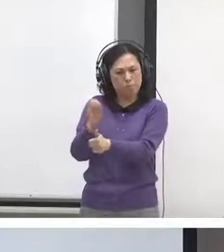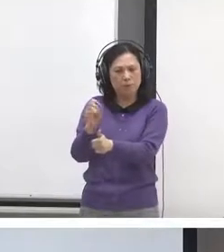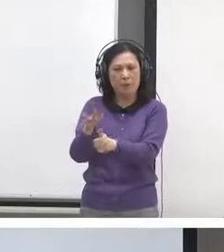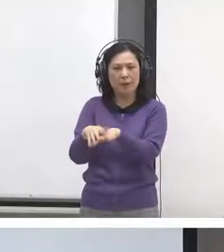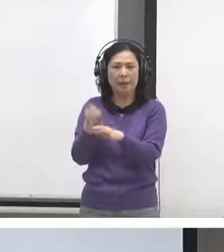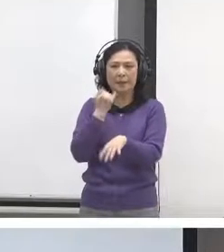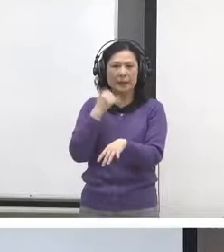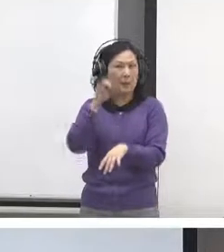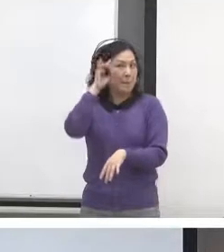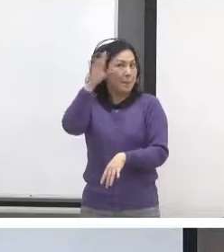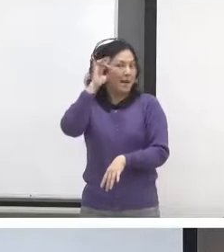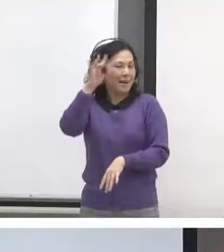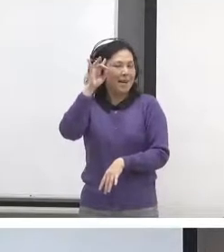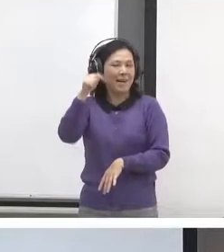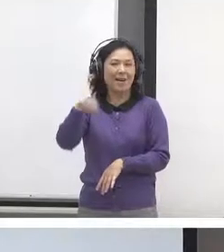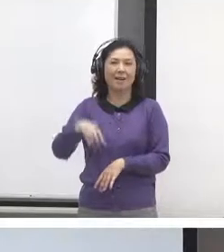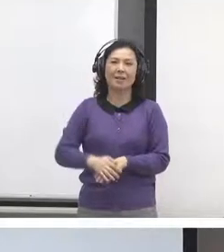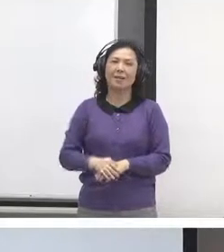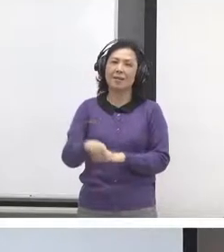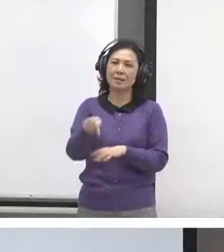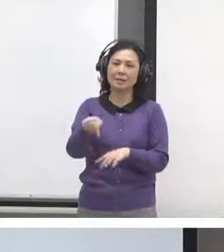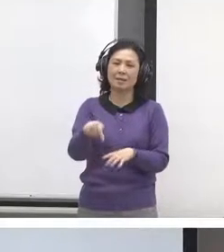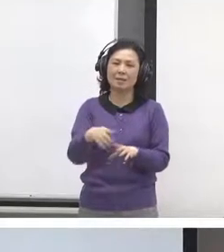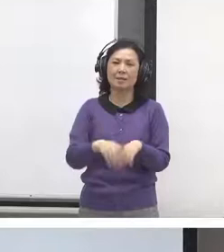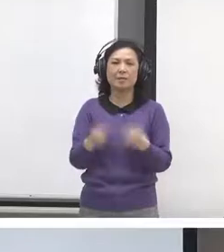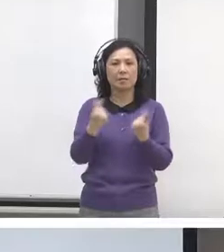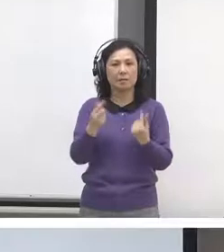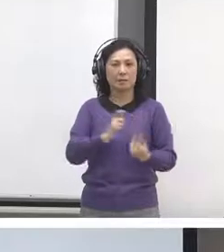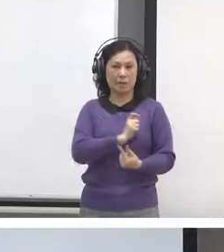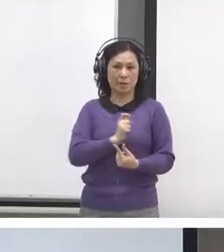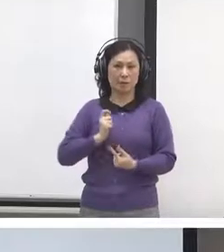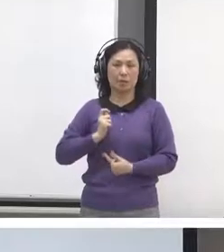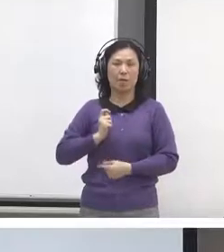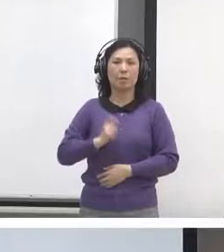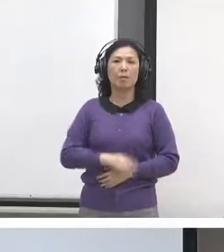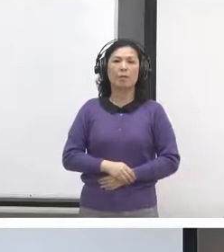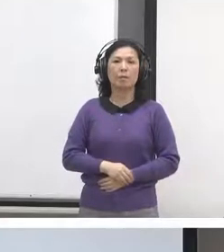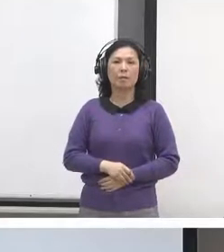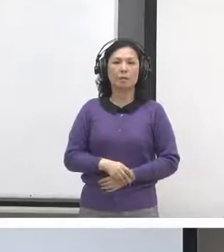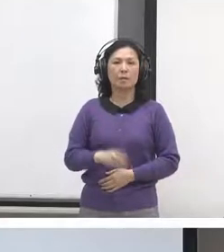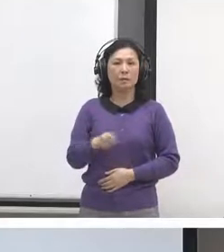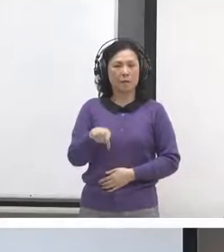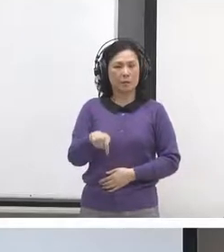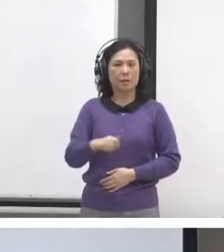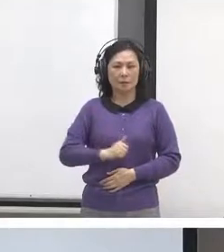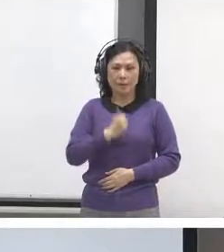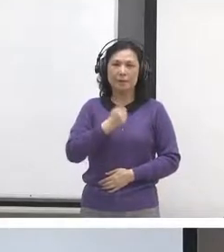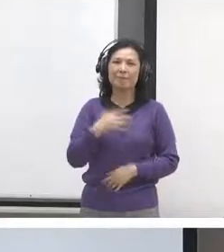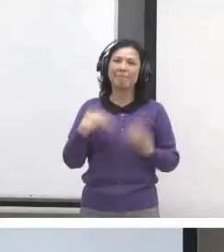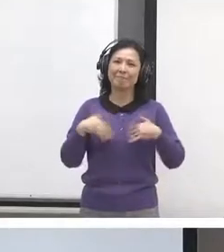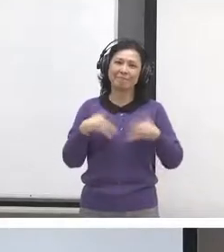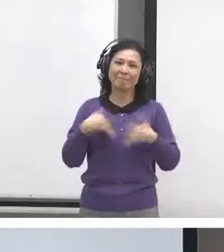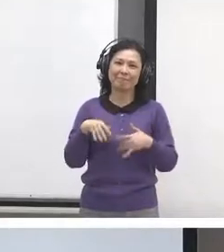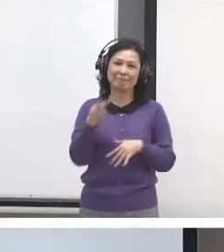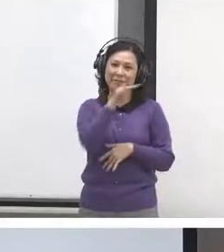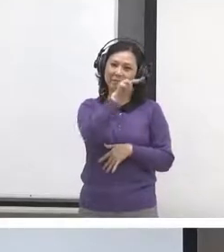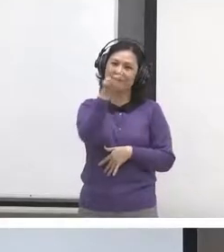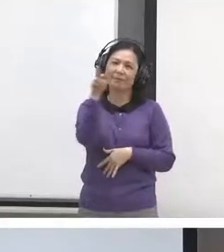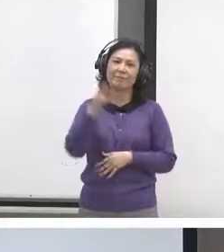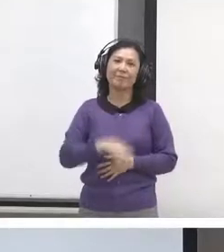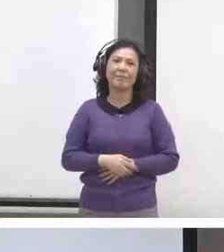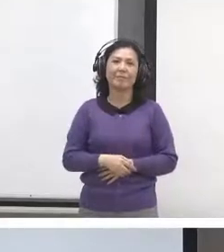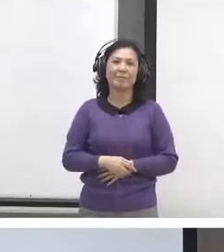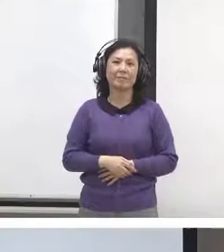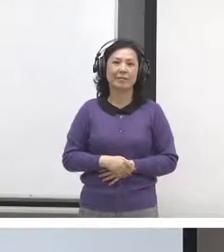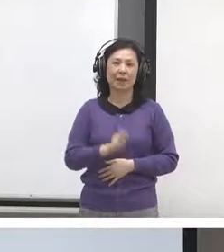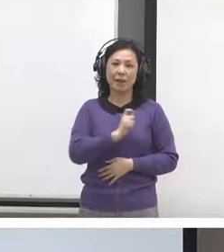see that even though the Civic Tech Toronto community is not meeting in person, project groups are really taking advantage of the